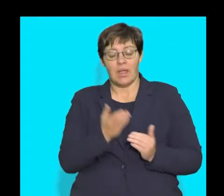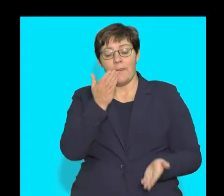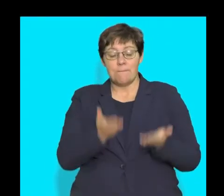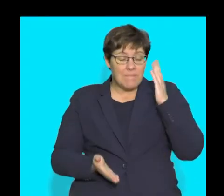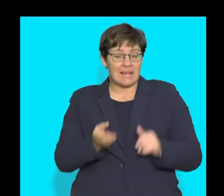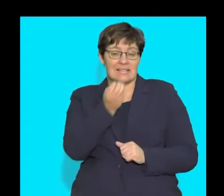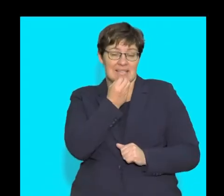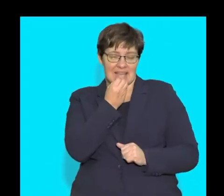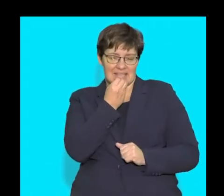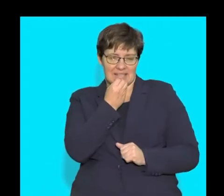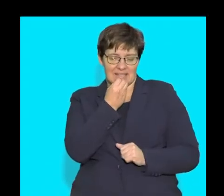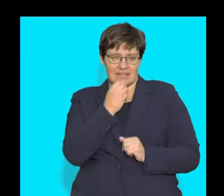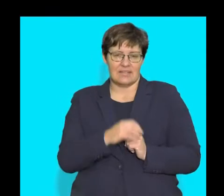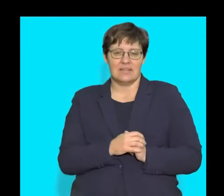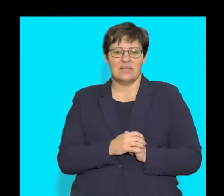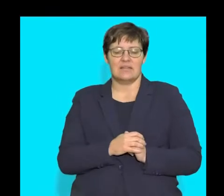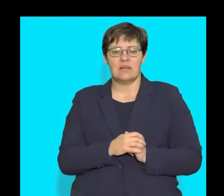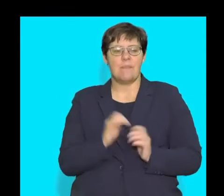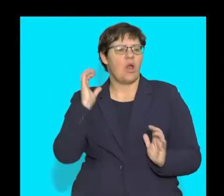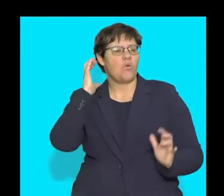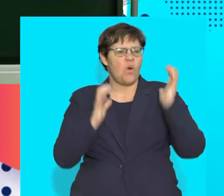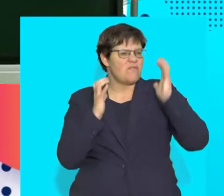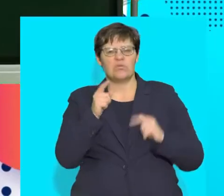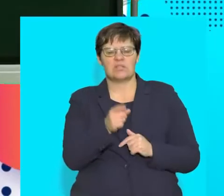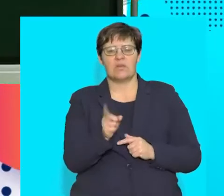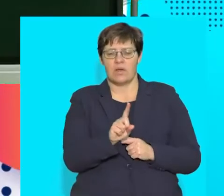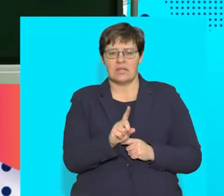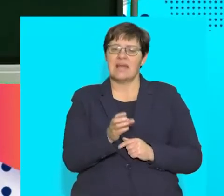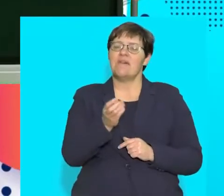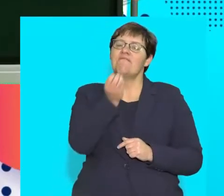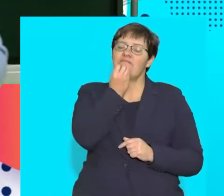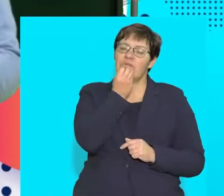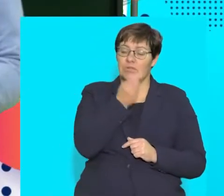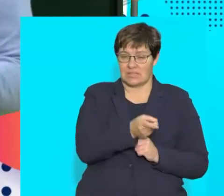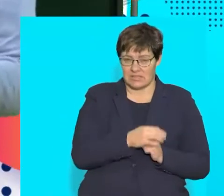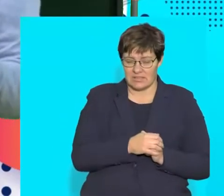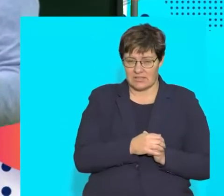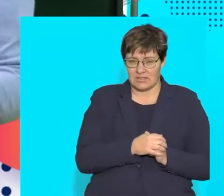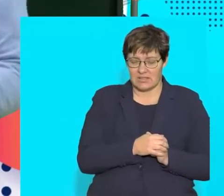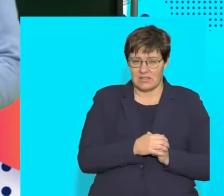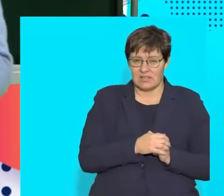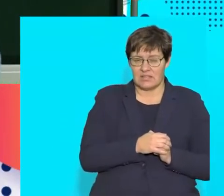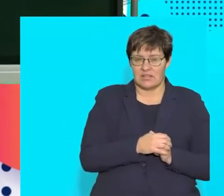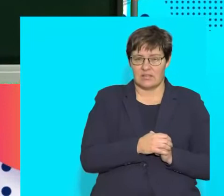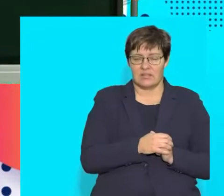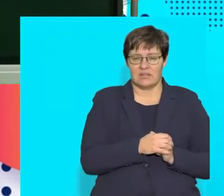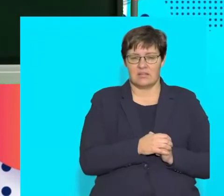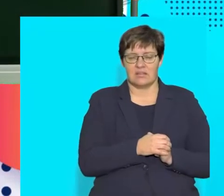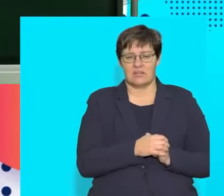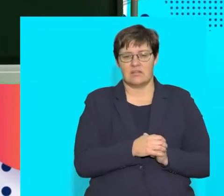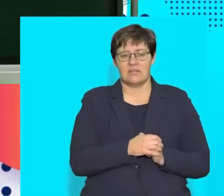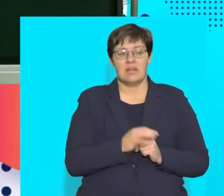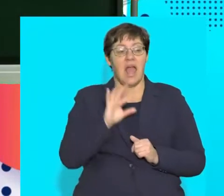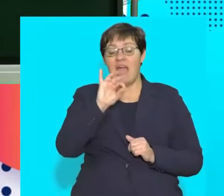diet. It's often confused with eating food. So having food is not necessarily what